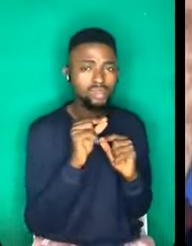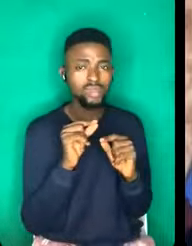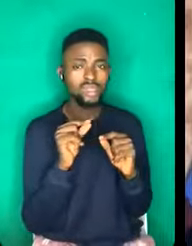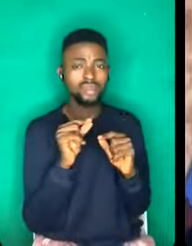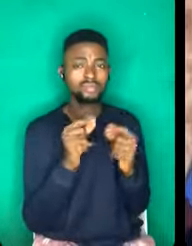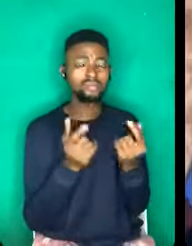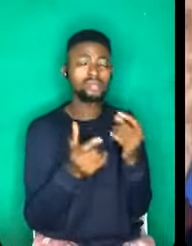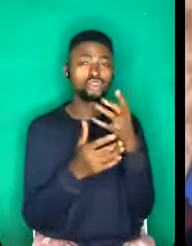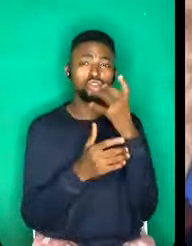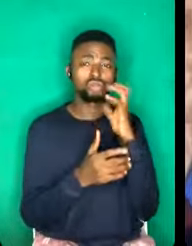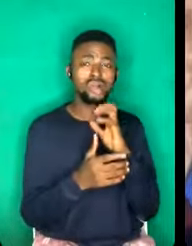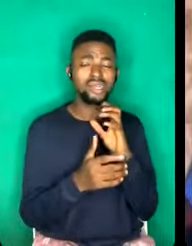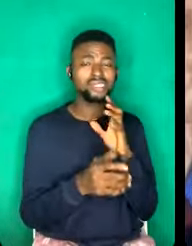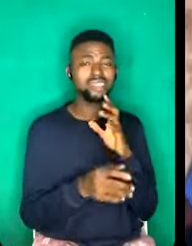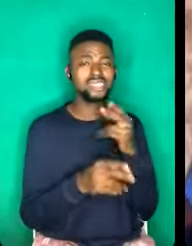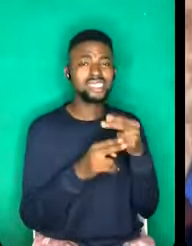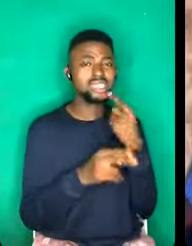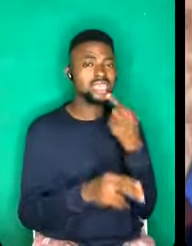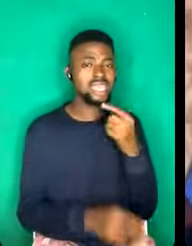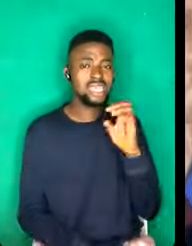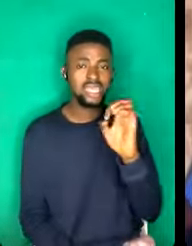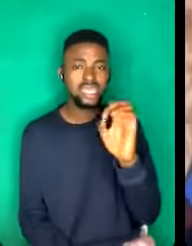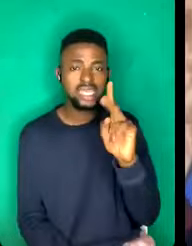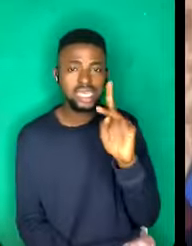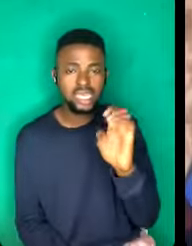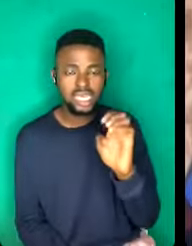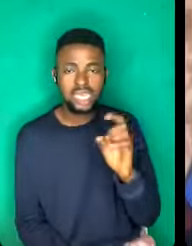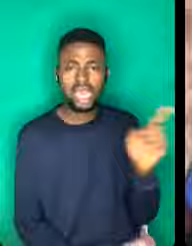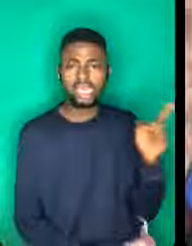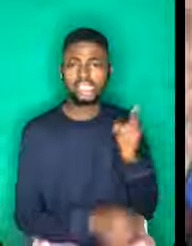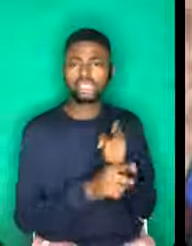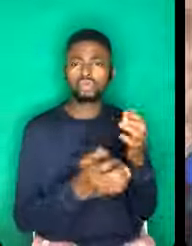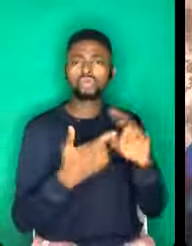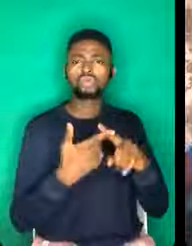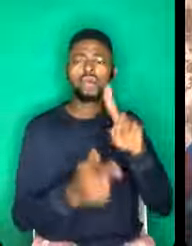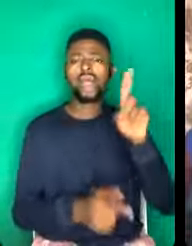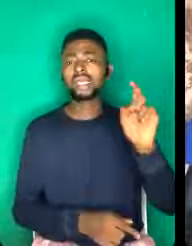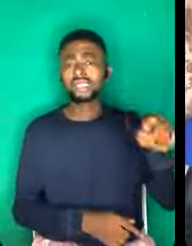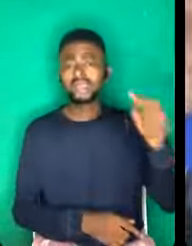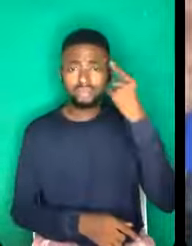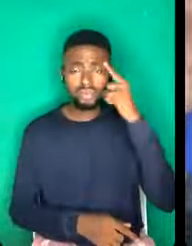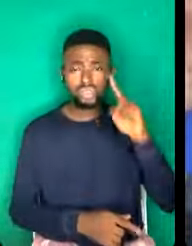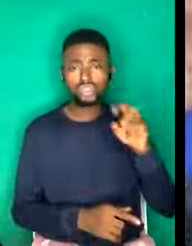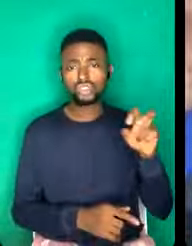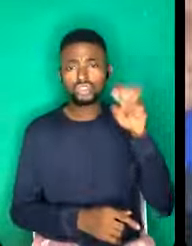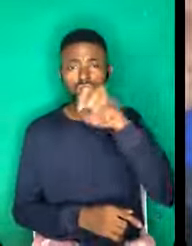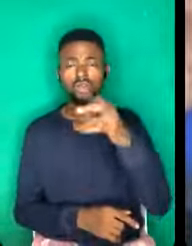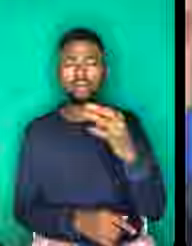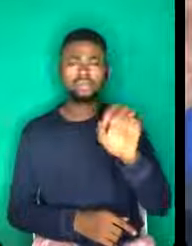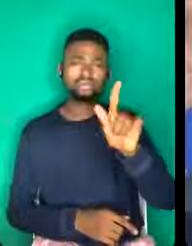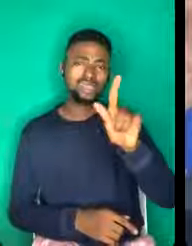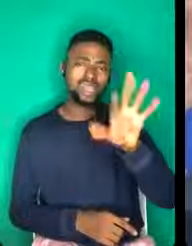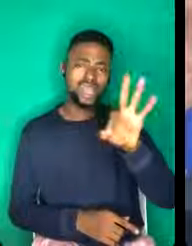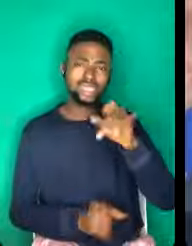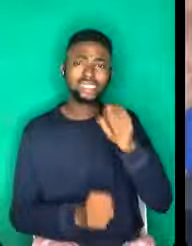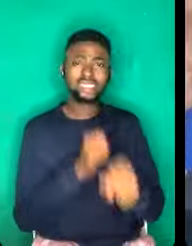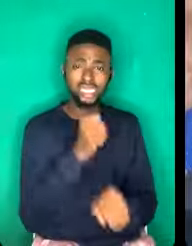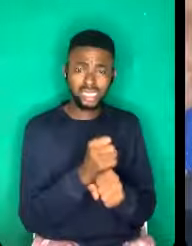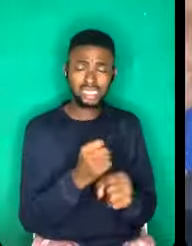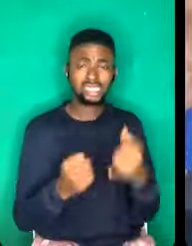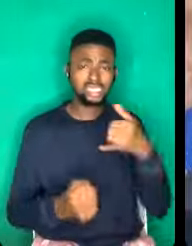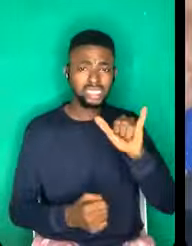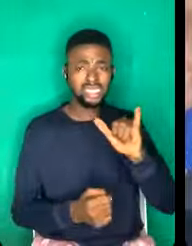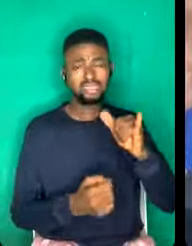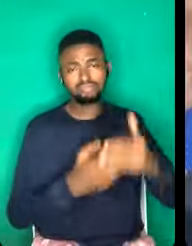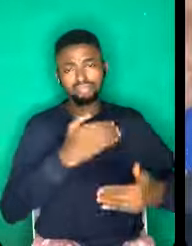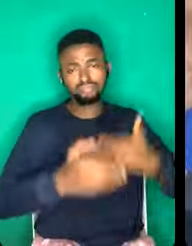language. And I just want to ask, for the journey of 29 years and still counting, in your